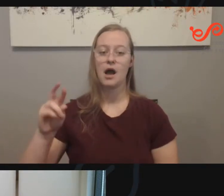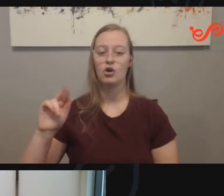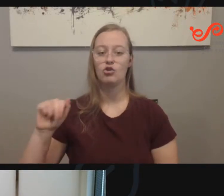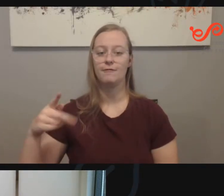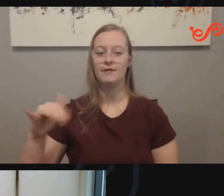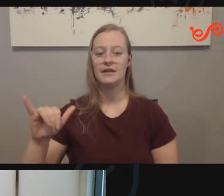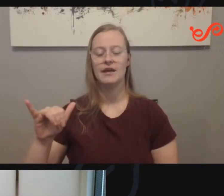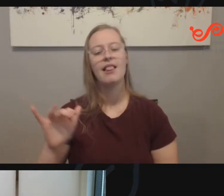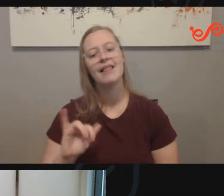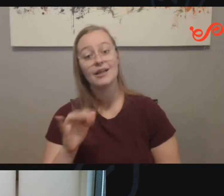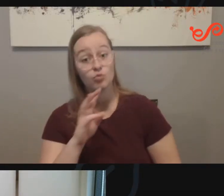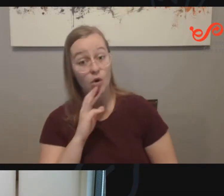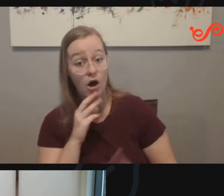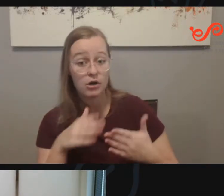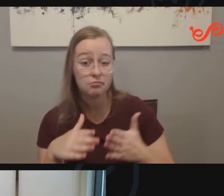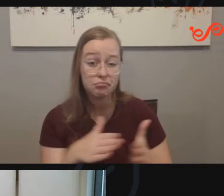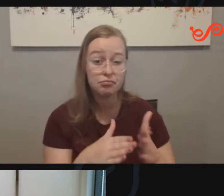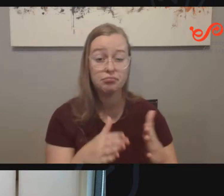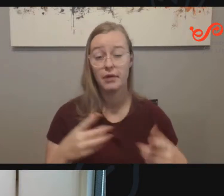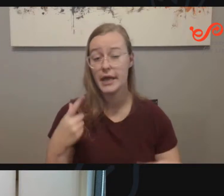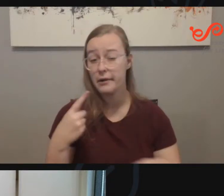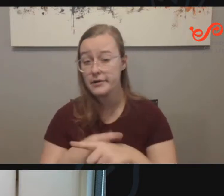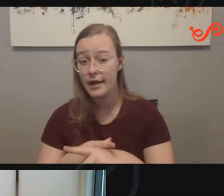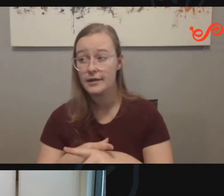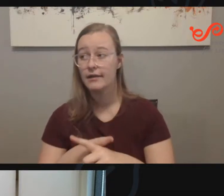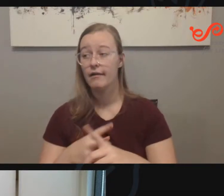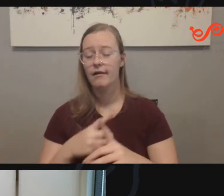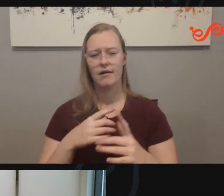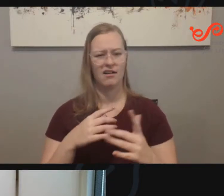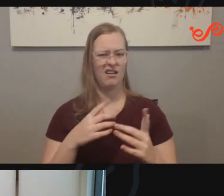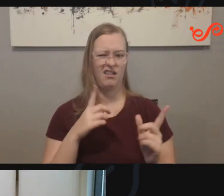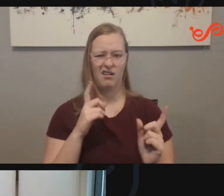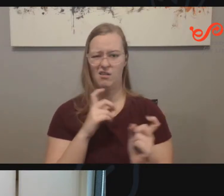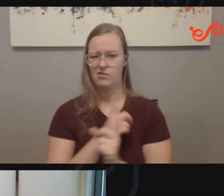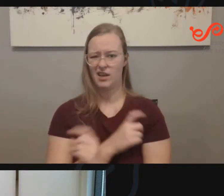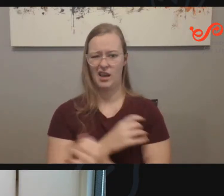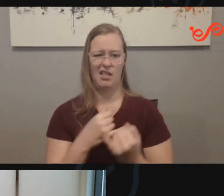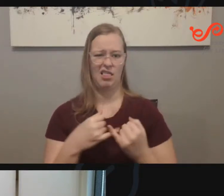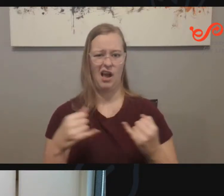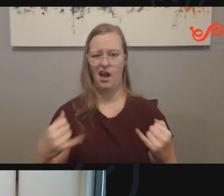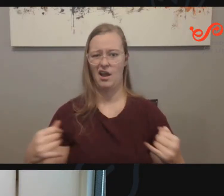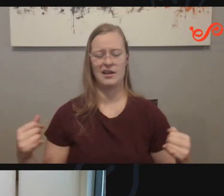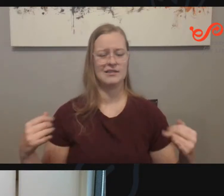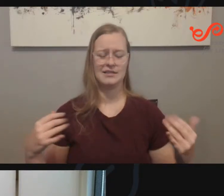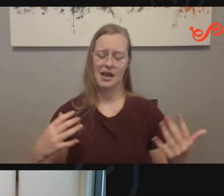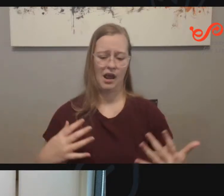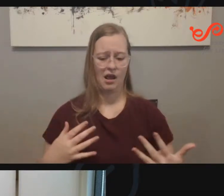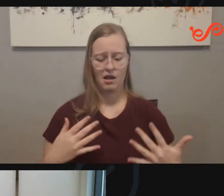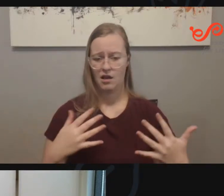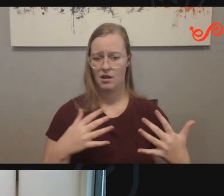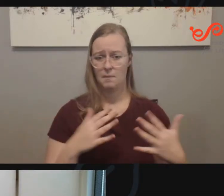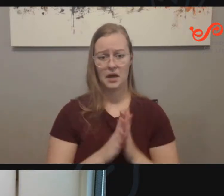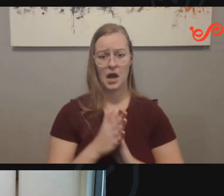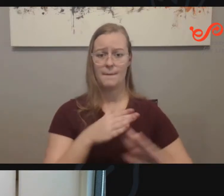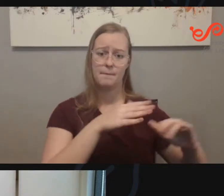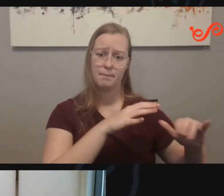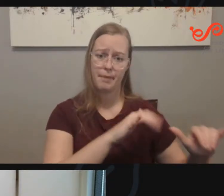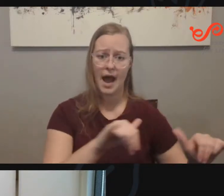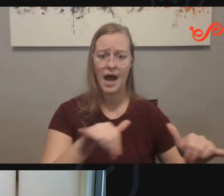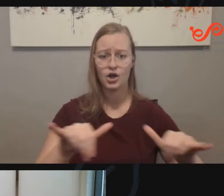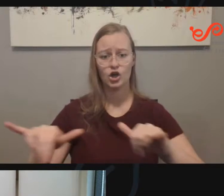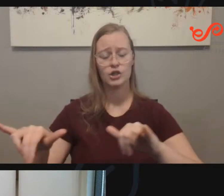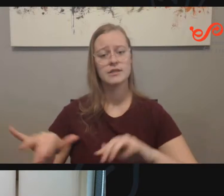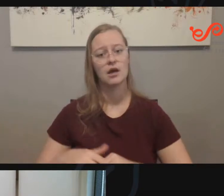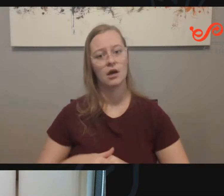creeks, those complicated lines that somehow interweave patterns. That was